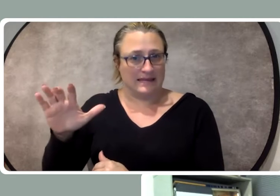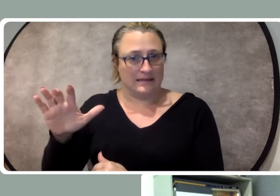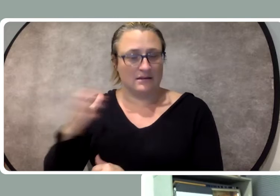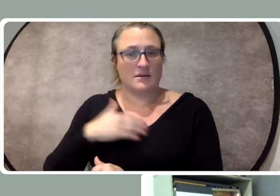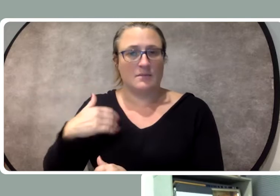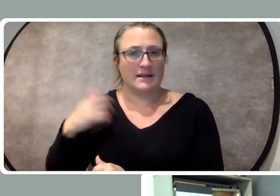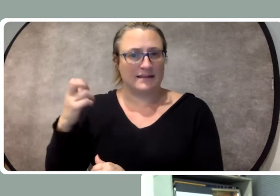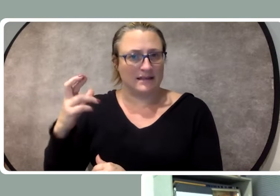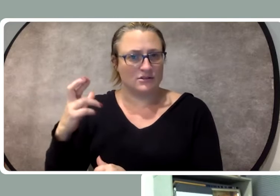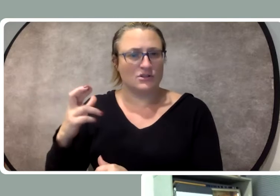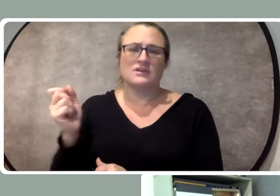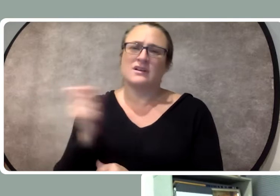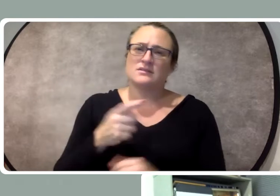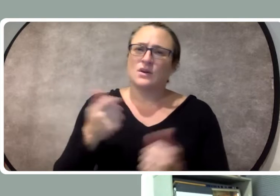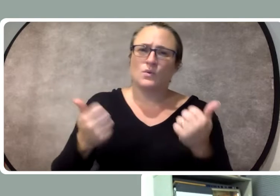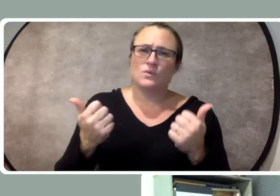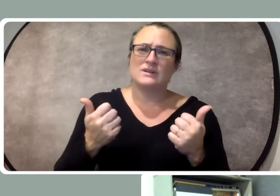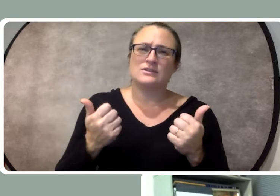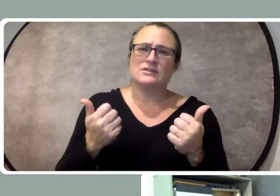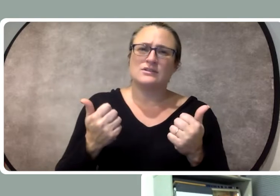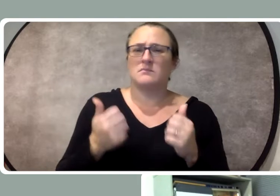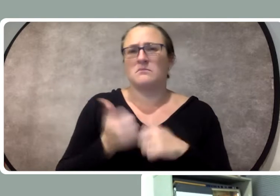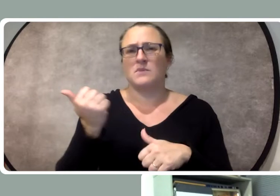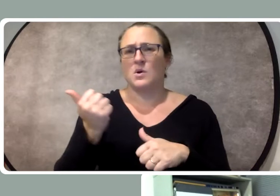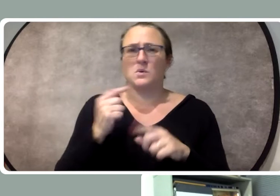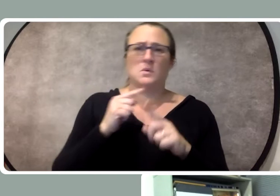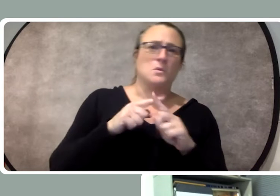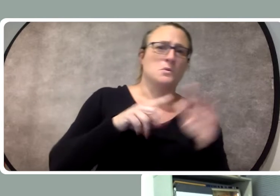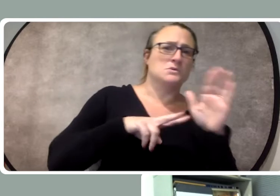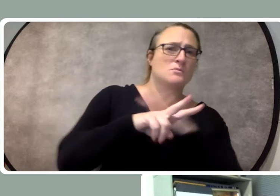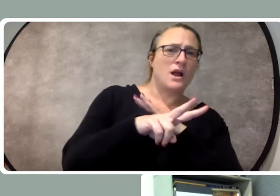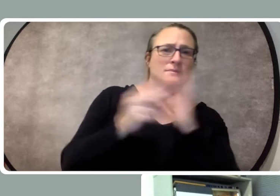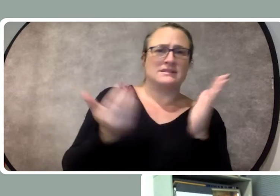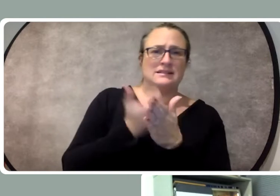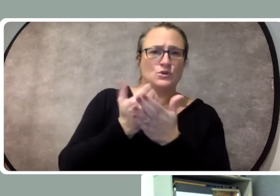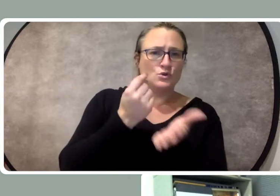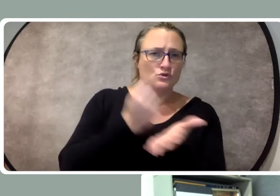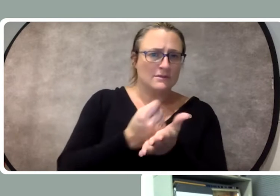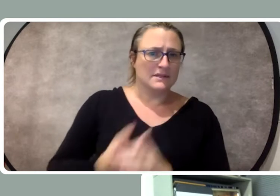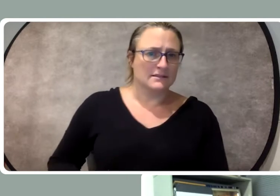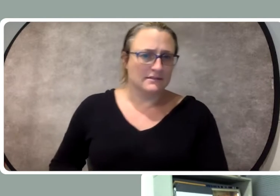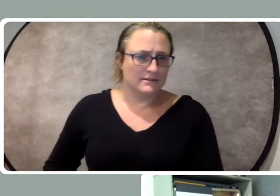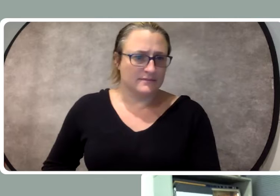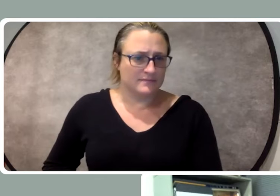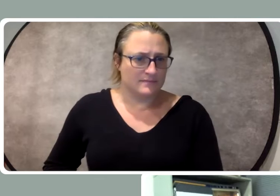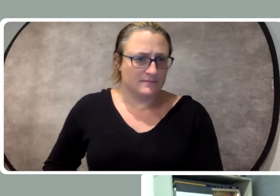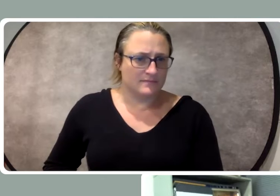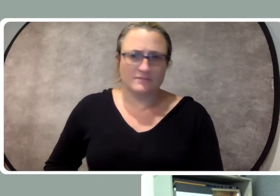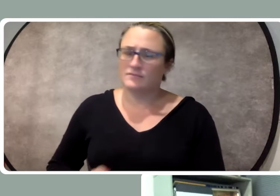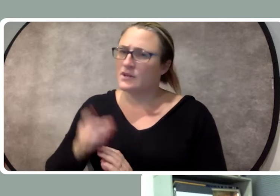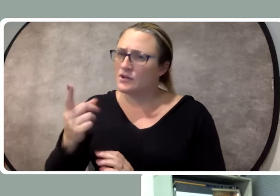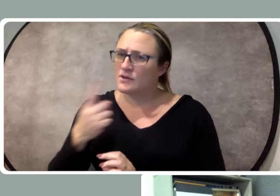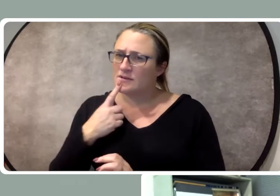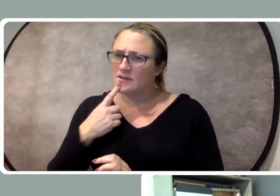the most promising new treatments are in that setting. Did you say, sorry,